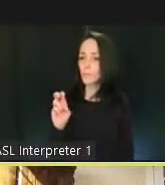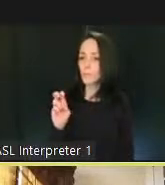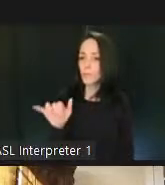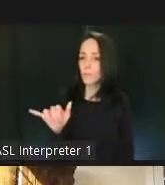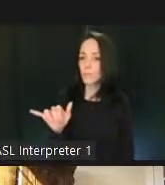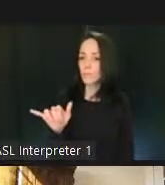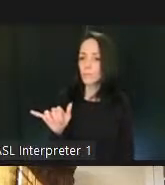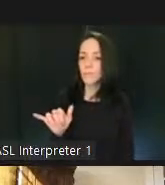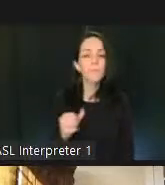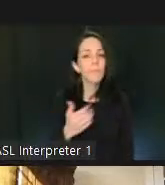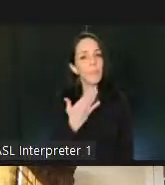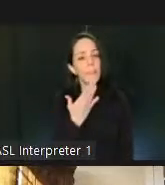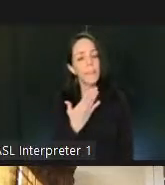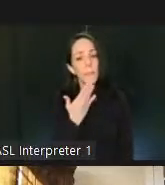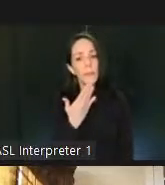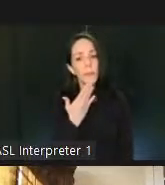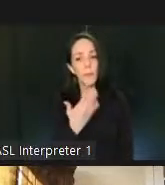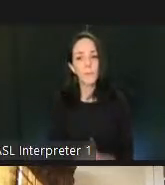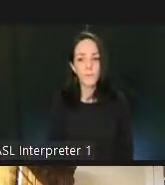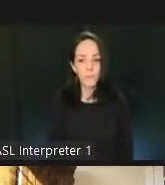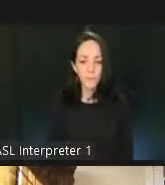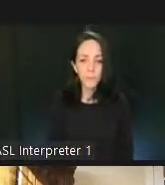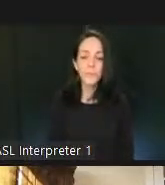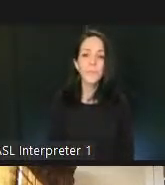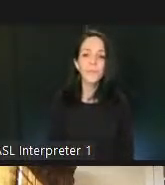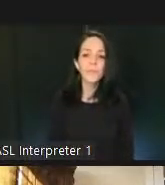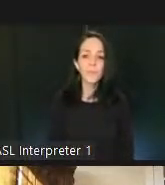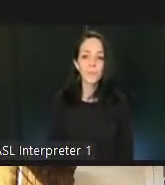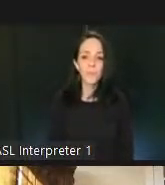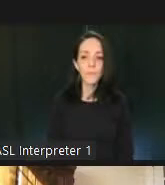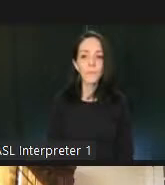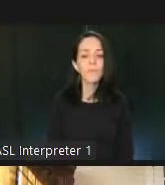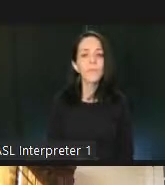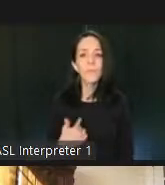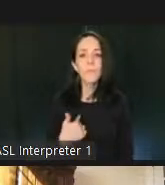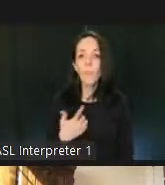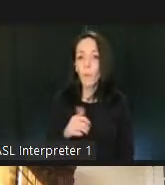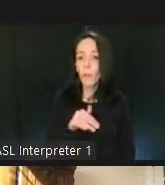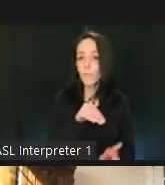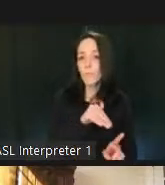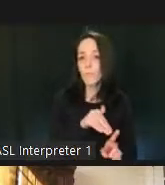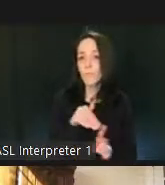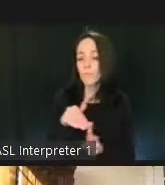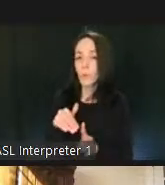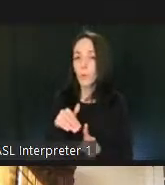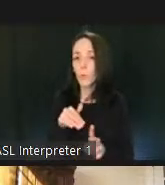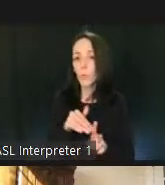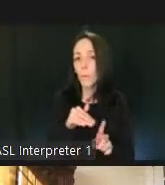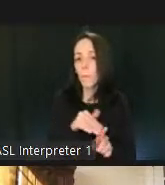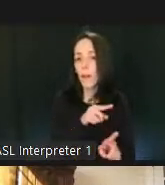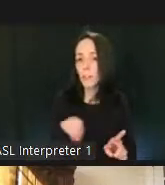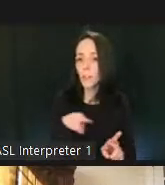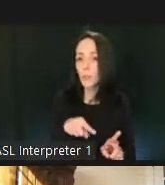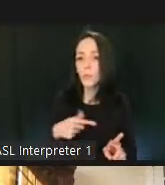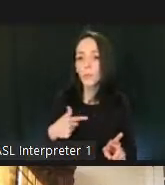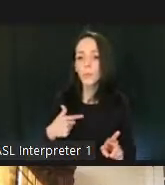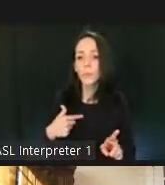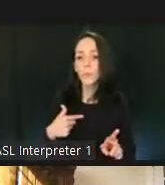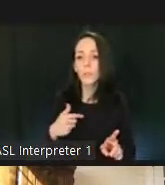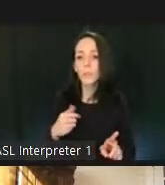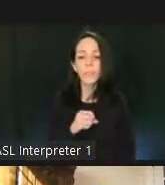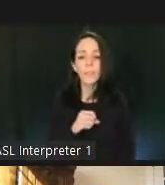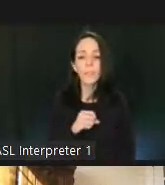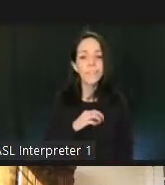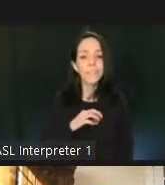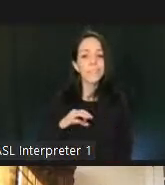Yes, ma'am. Thank you, Chair Beachy and members of the committee. I just wanted to remind you that staff is taking